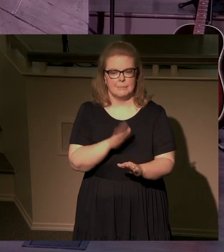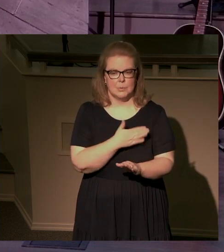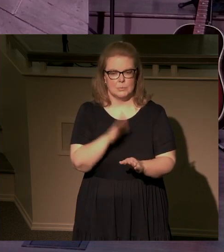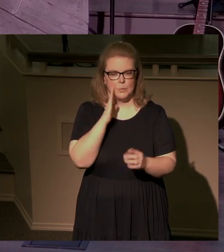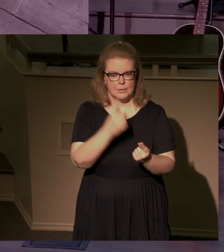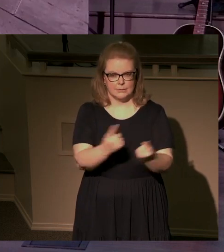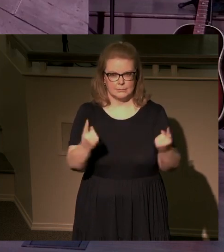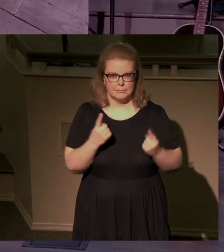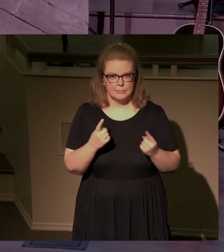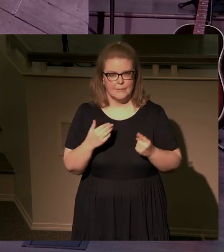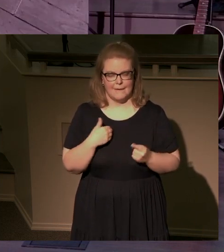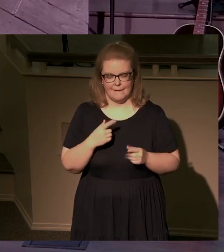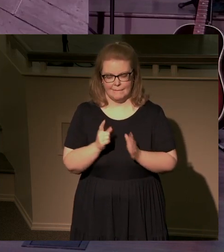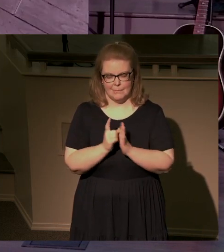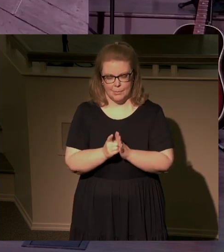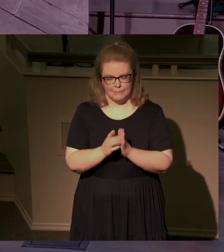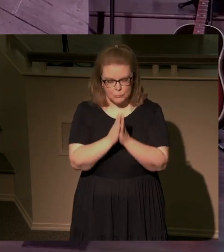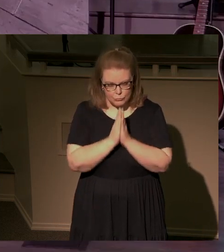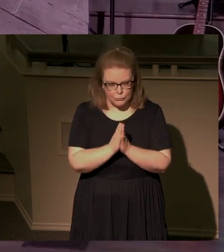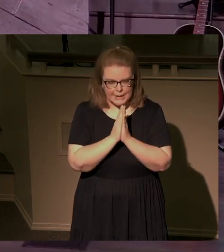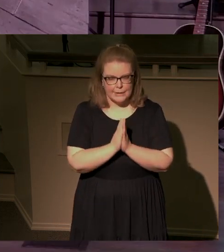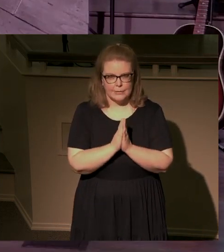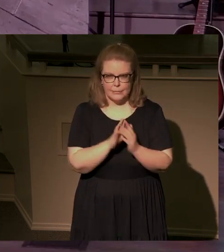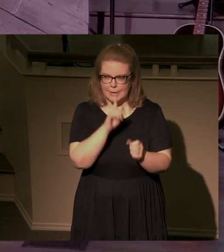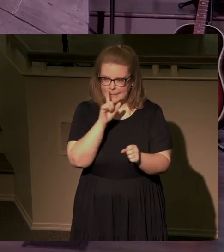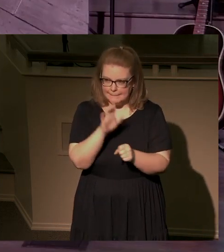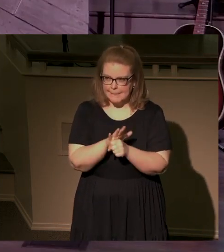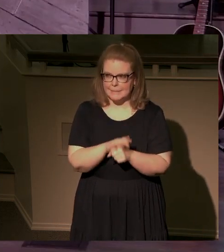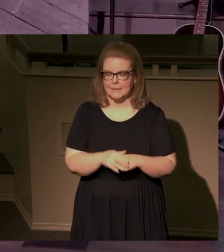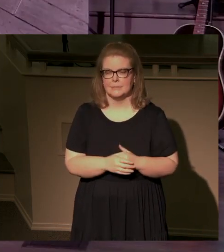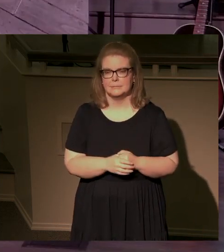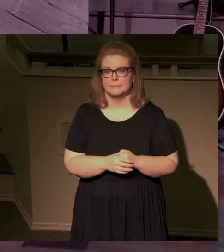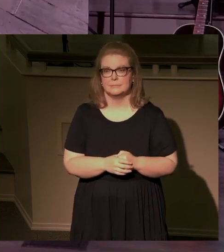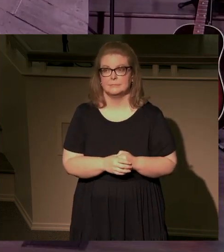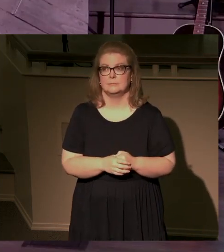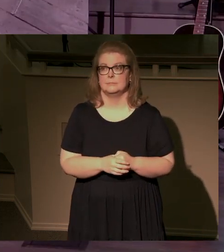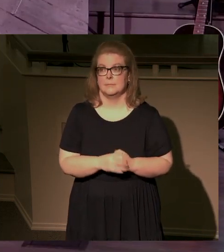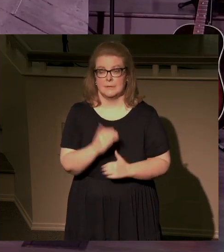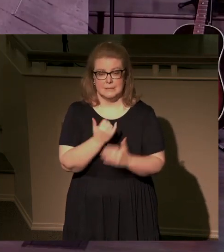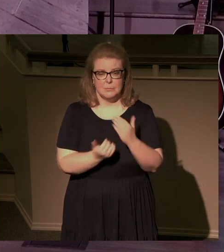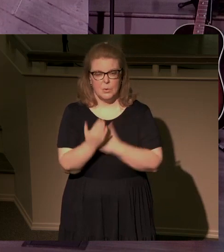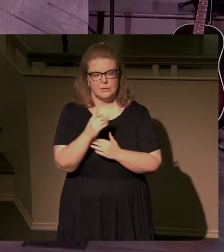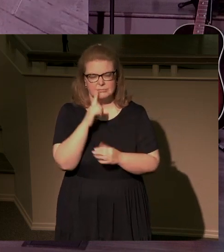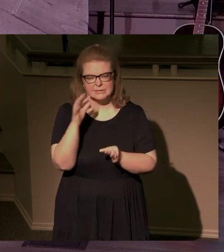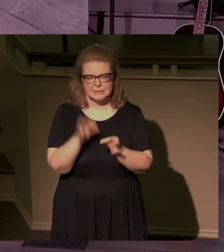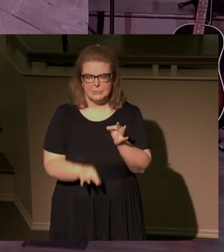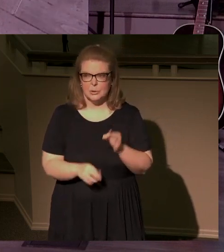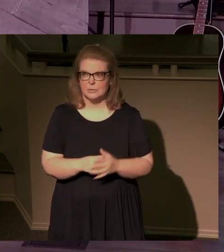have a moment of prayer and a moment of commitment. Our moment of commitment this morning is really simple.